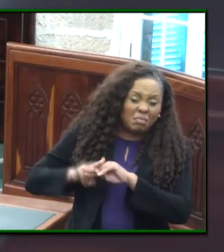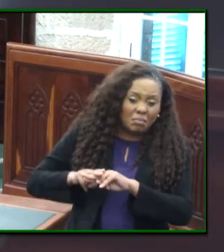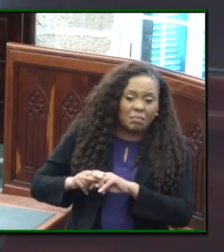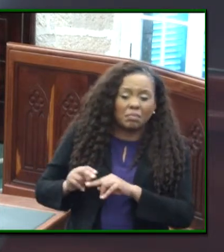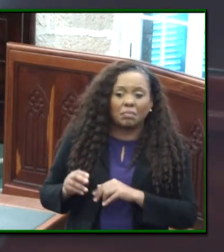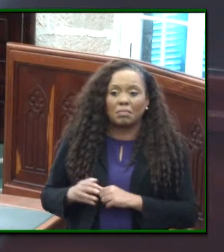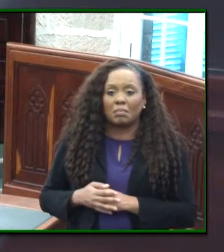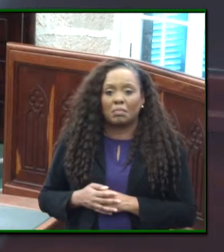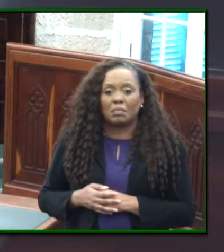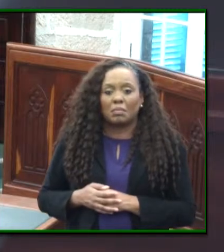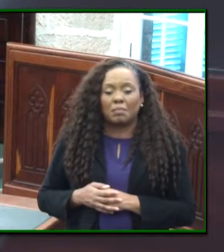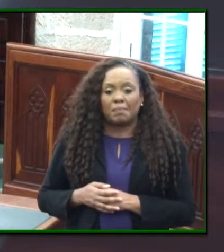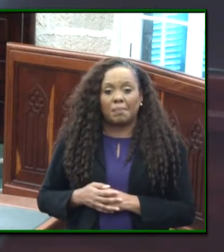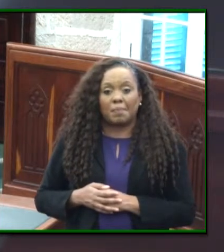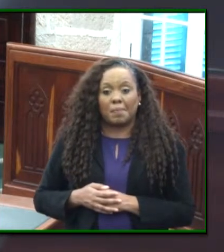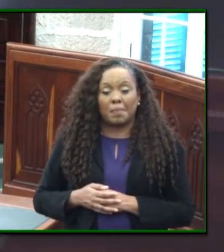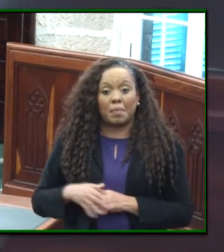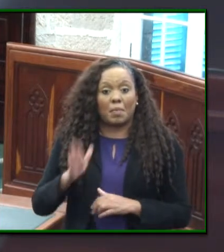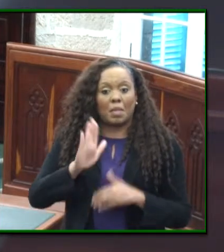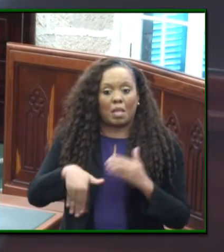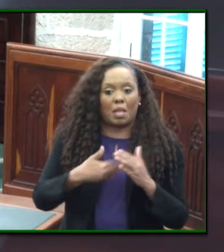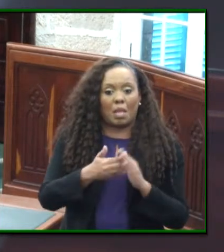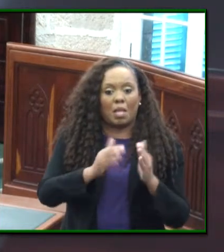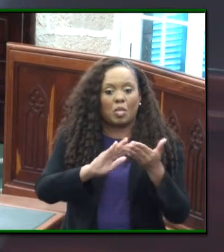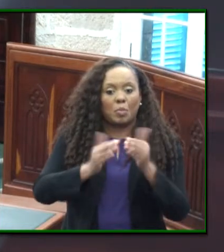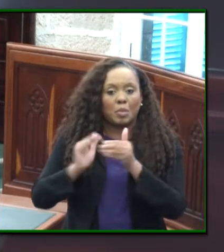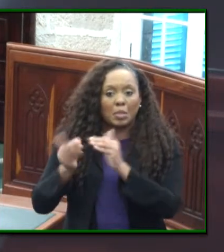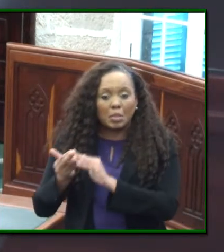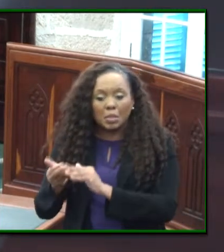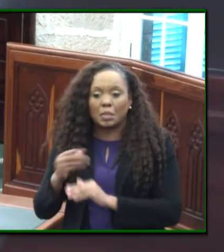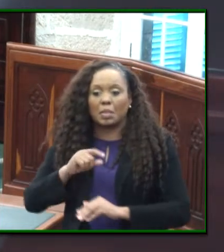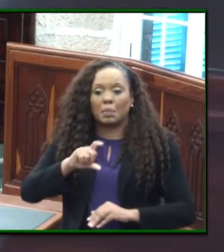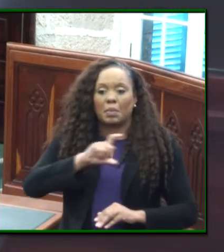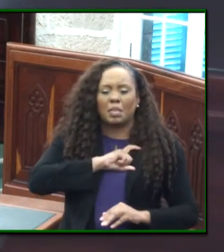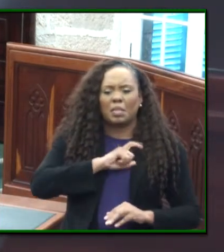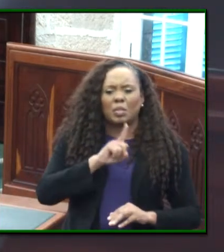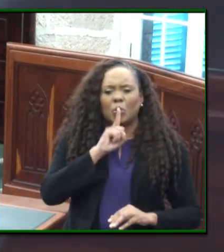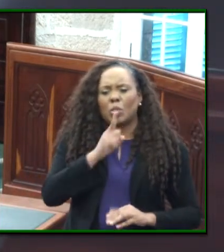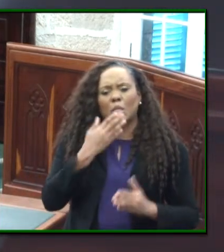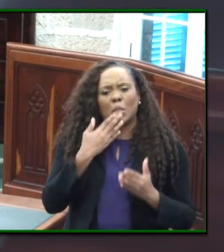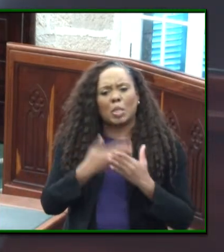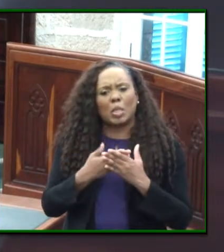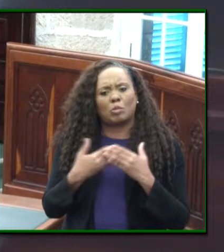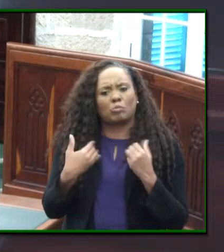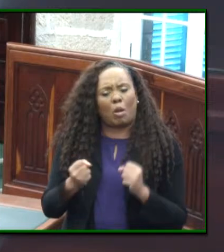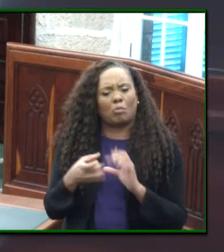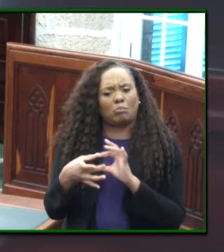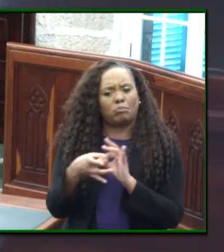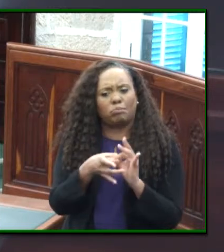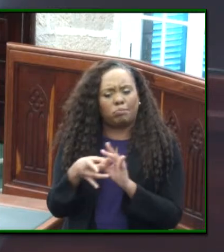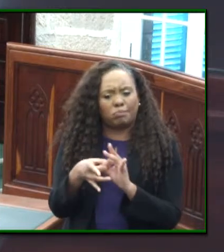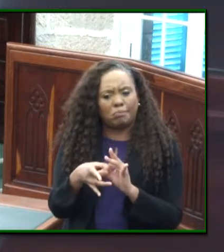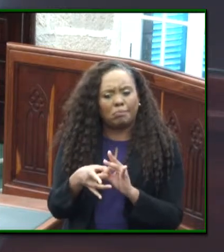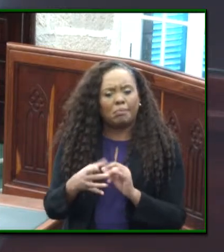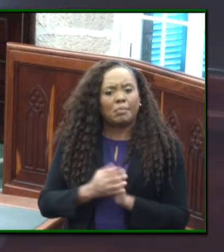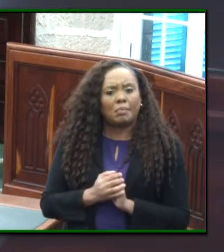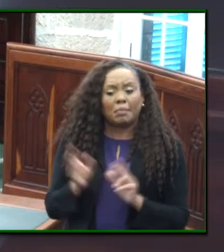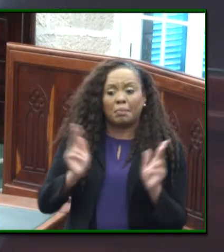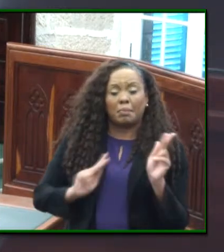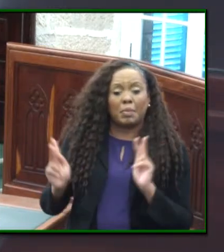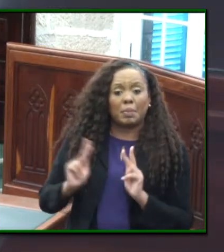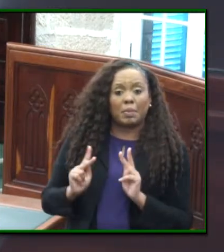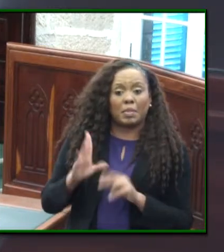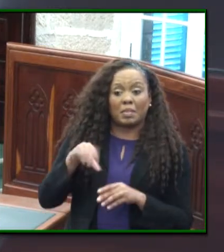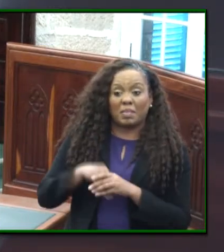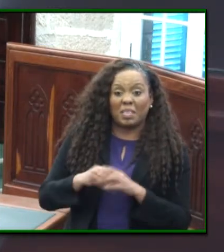there was that bond between each community and police officer. And people in those communities knew the